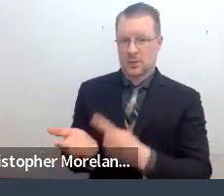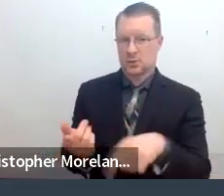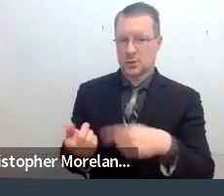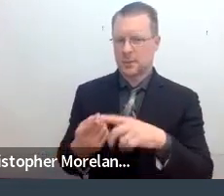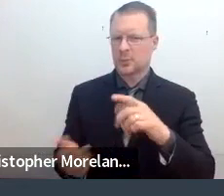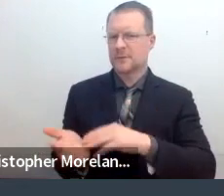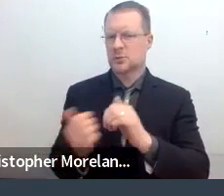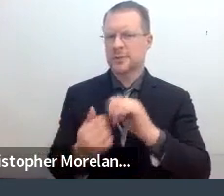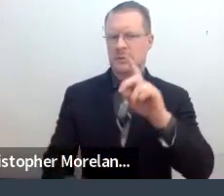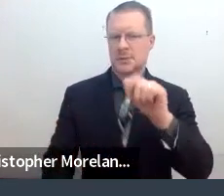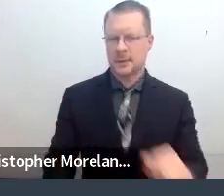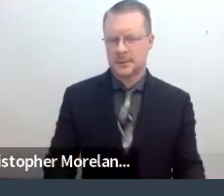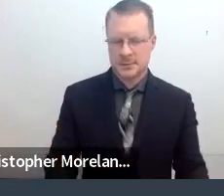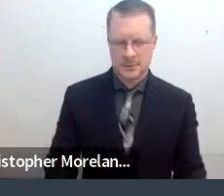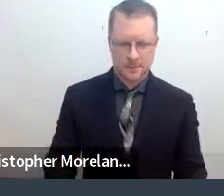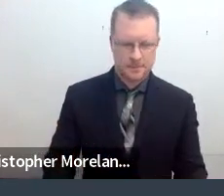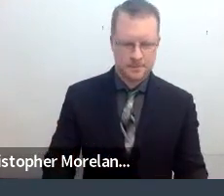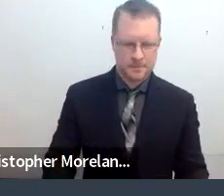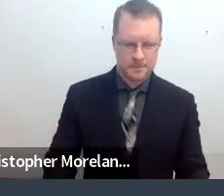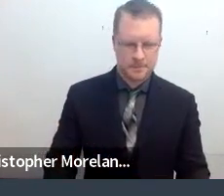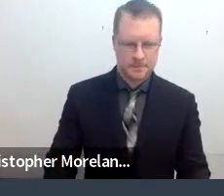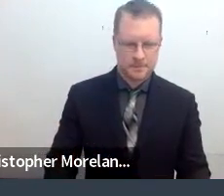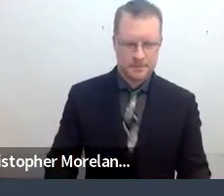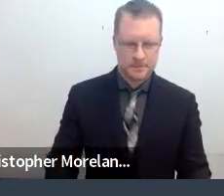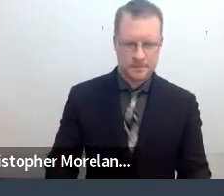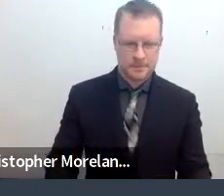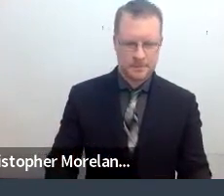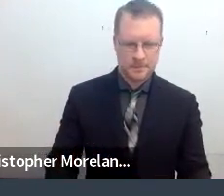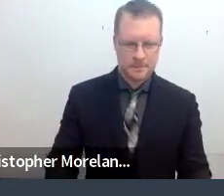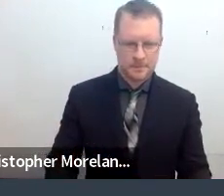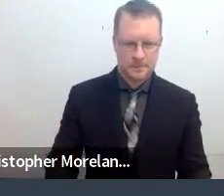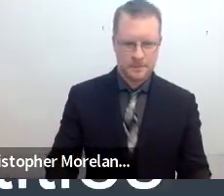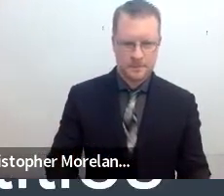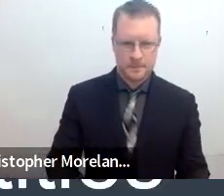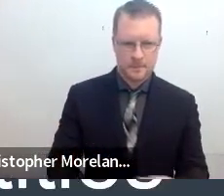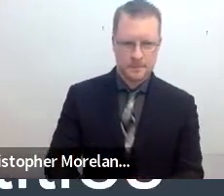Now I'm going to move back to our initial discussion about disabilities.